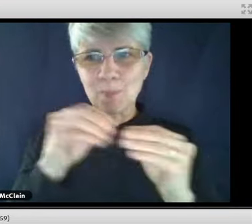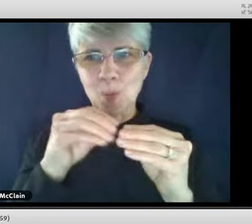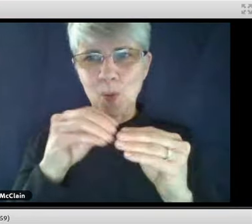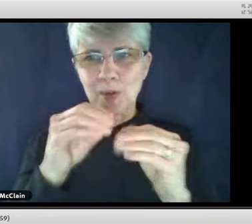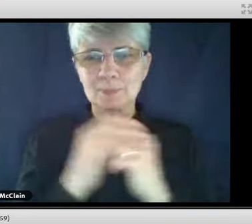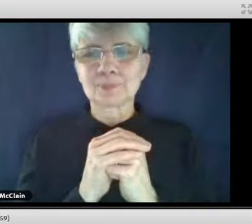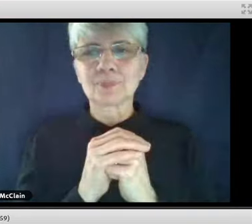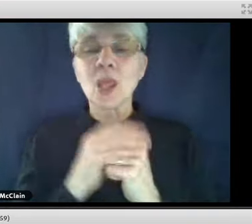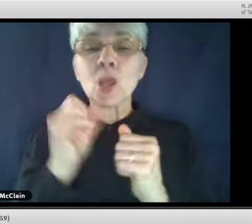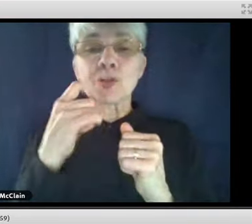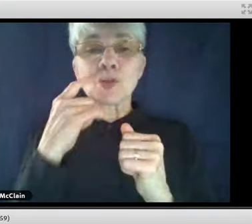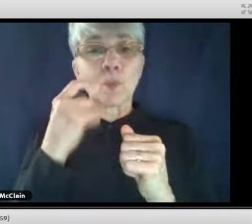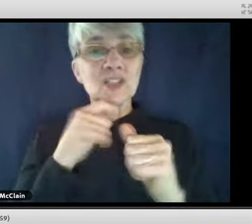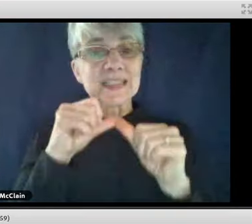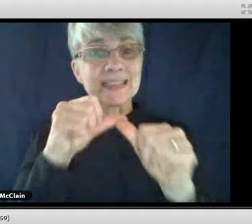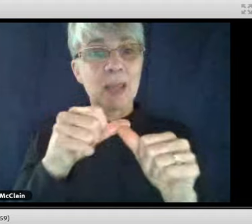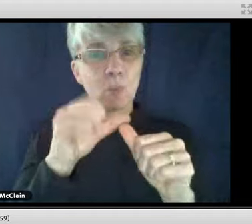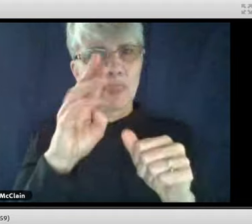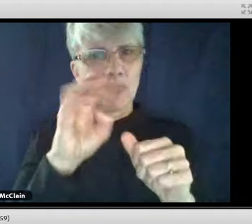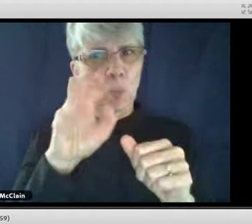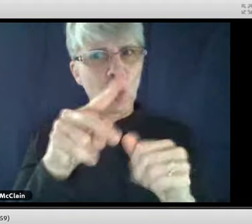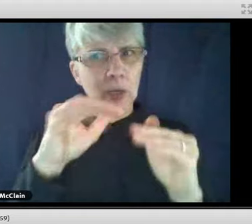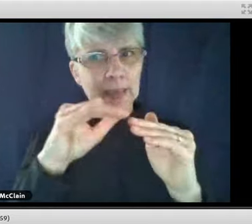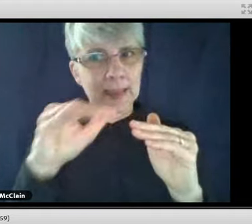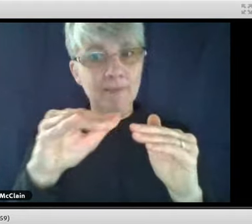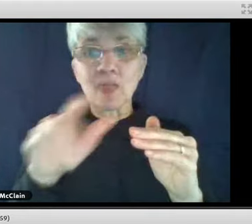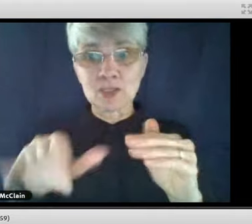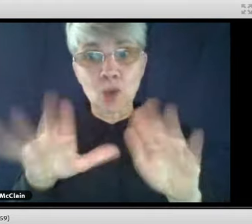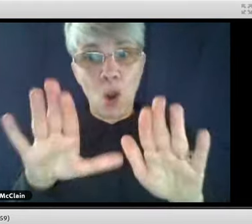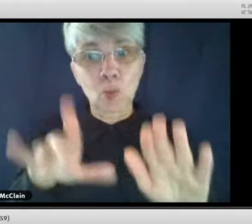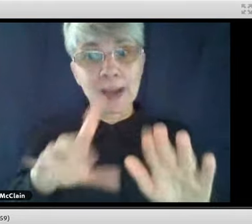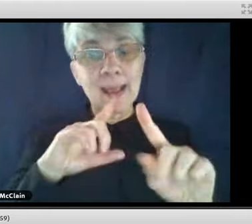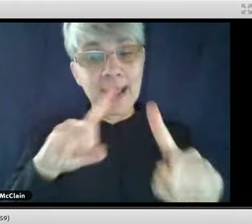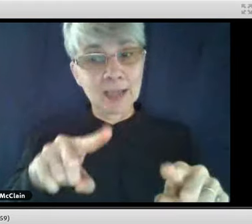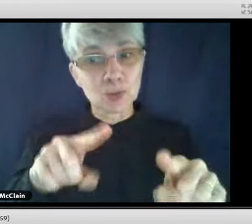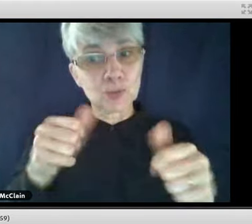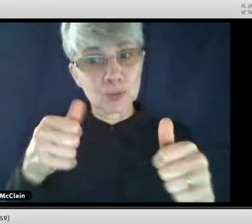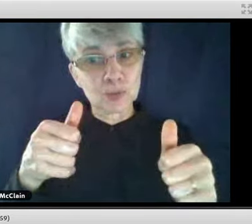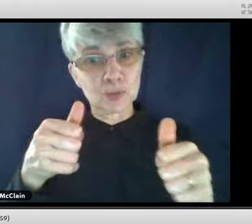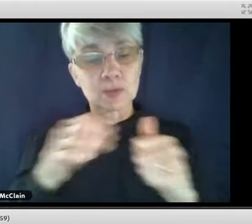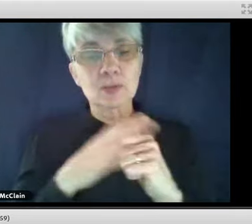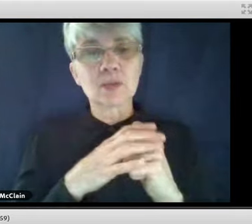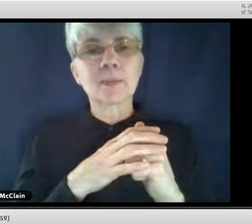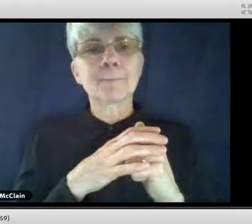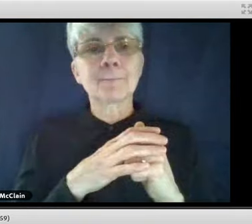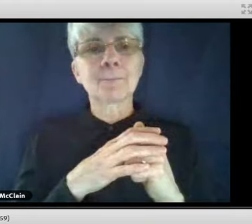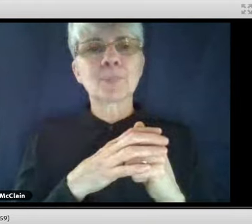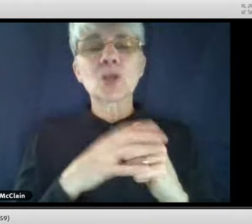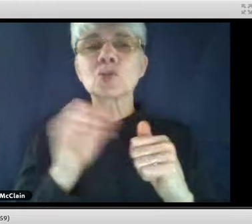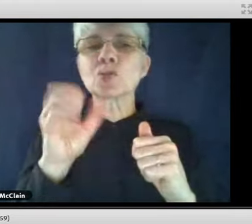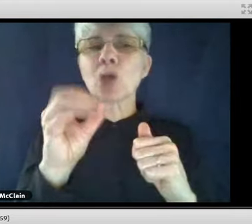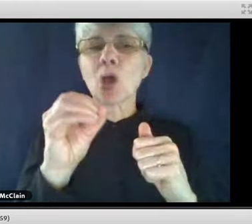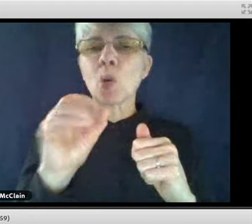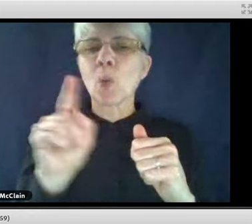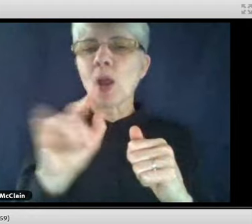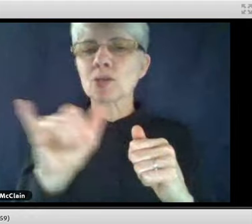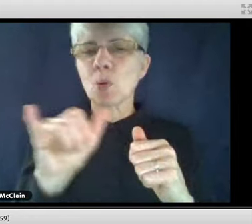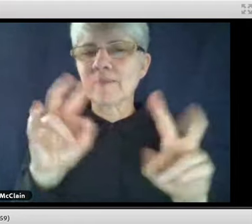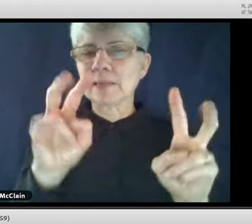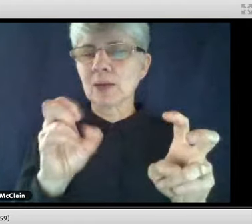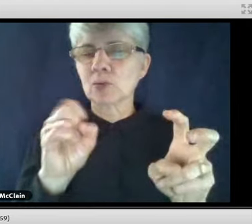Okay, so if we just stick with the work level, okay, these are all great answers. These are all great answers. Okay, so we also have title.